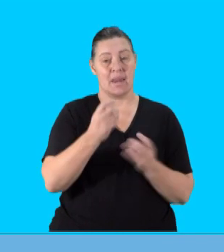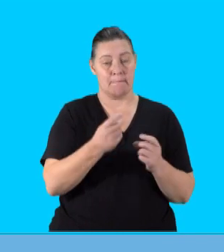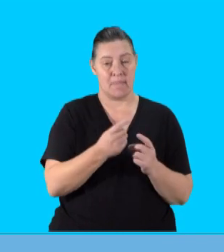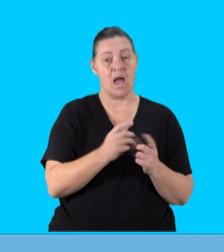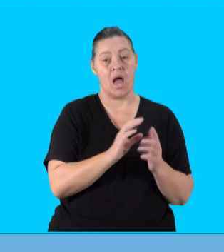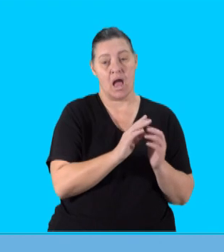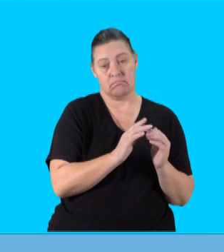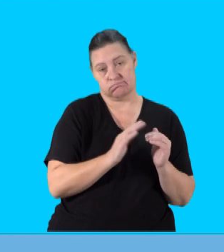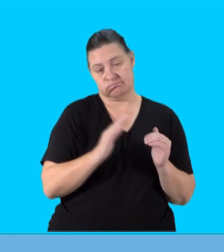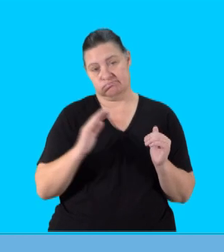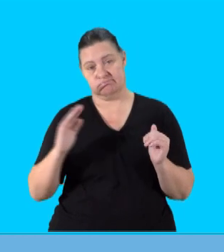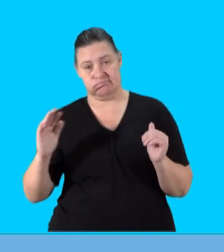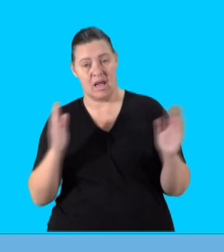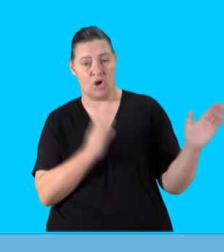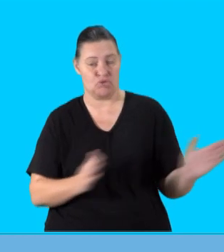atomic number.